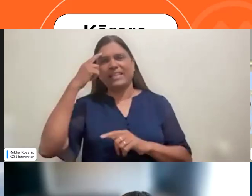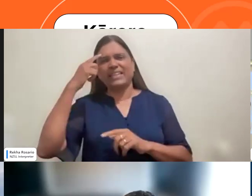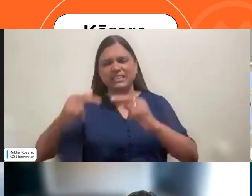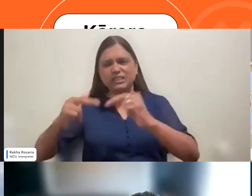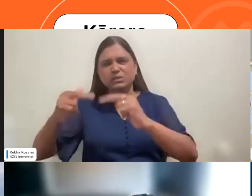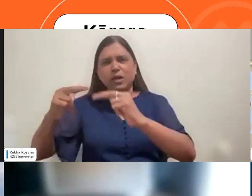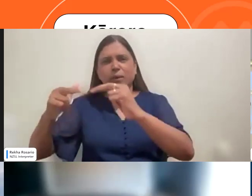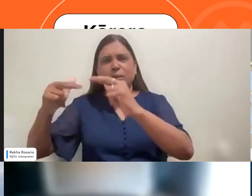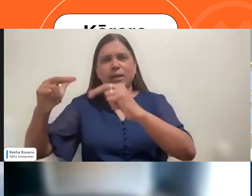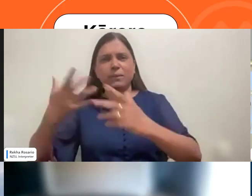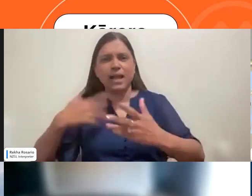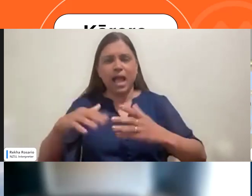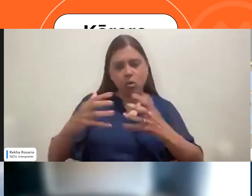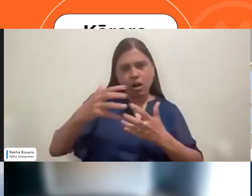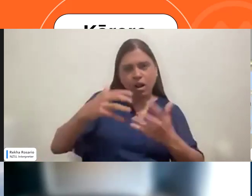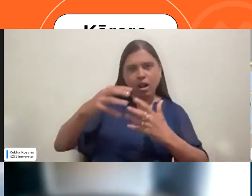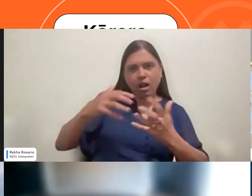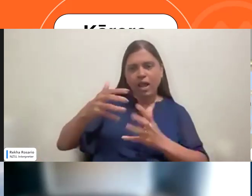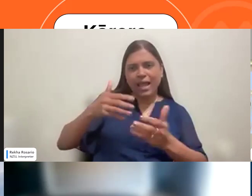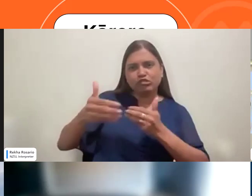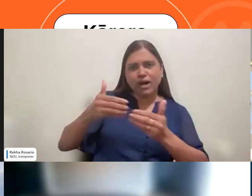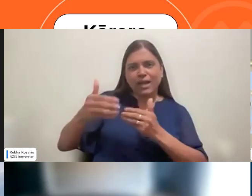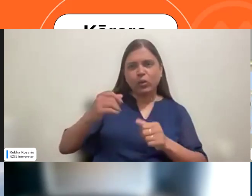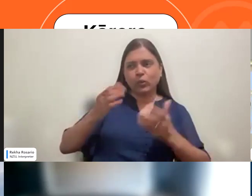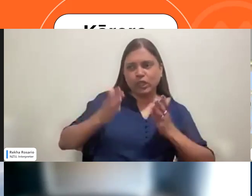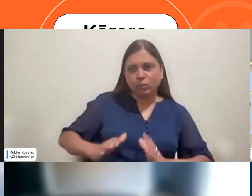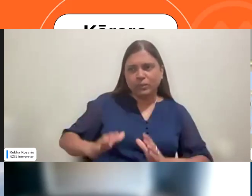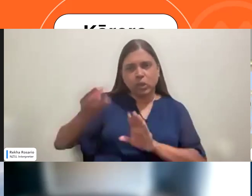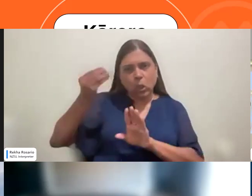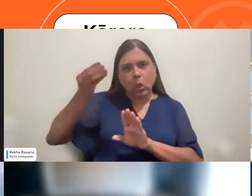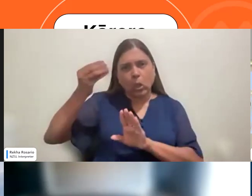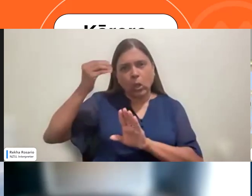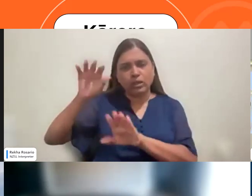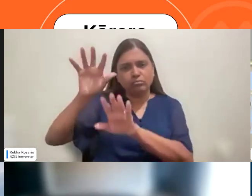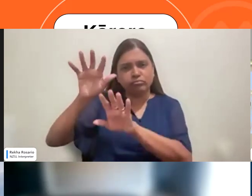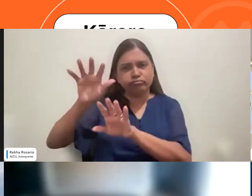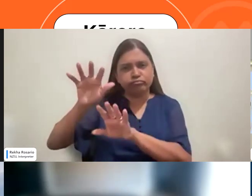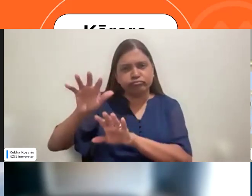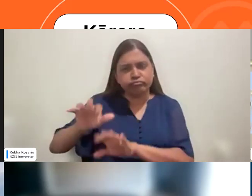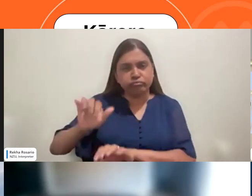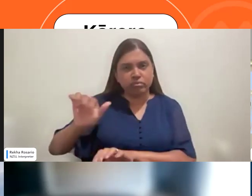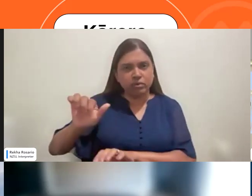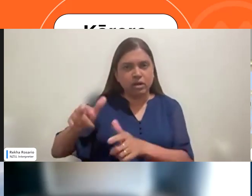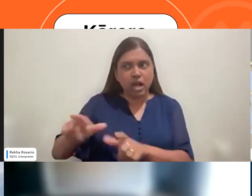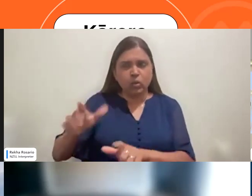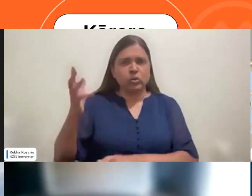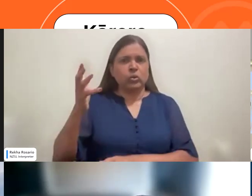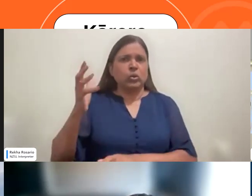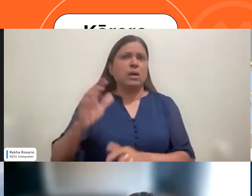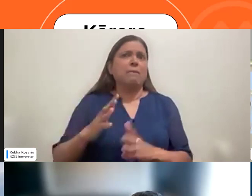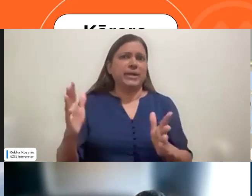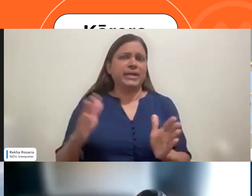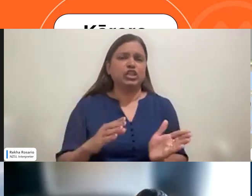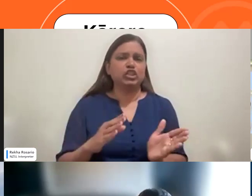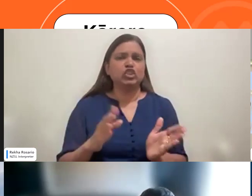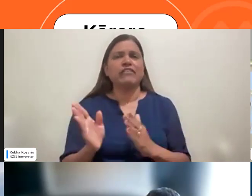it can kind of perform all administrative tasks, I think there's going to be a big shift for disability